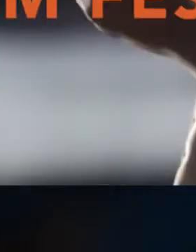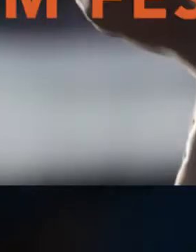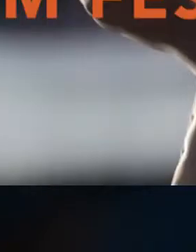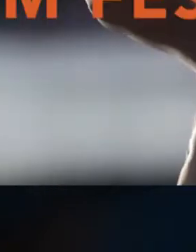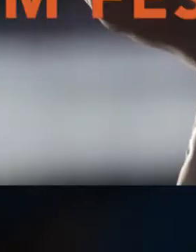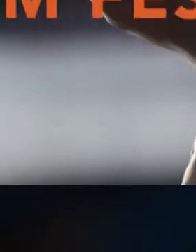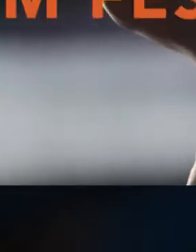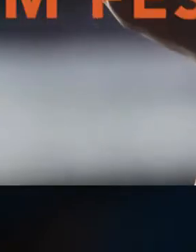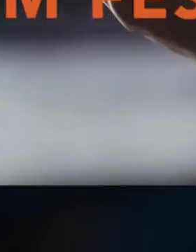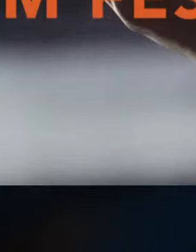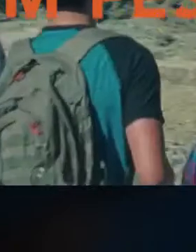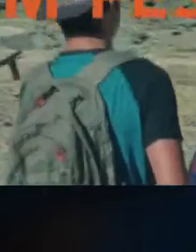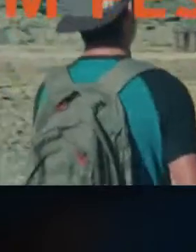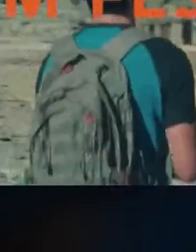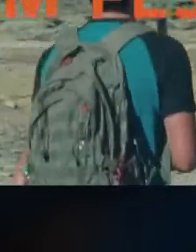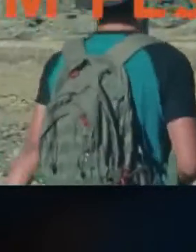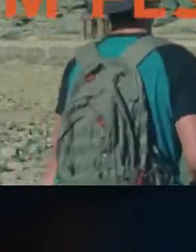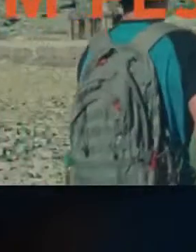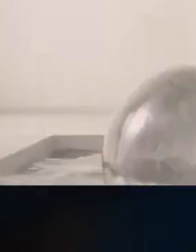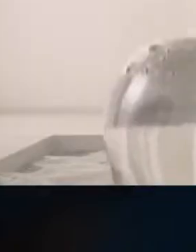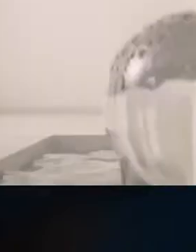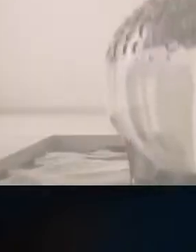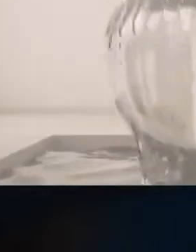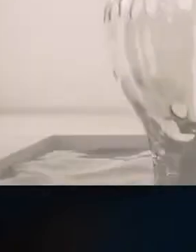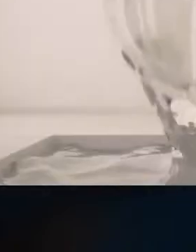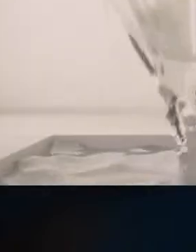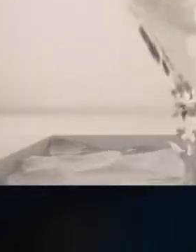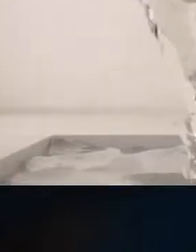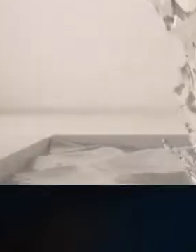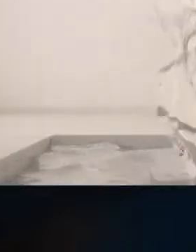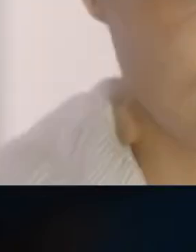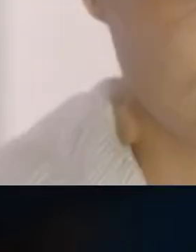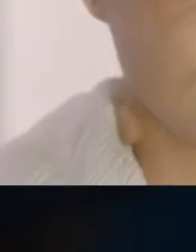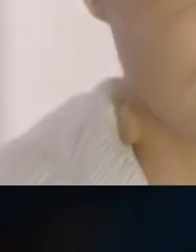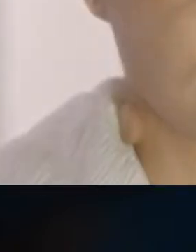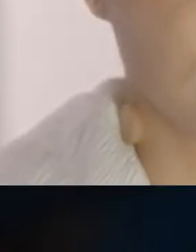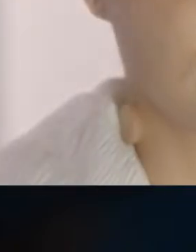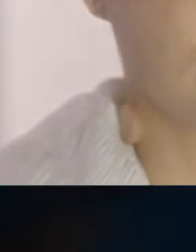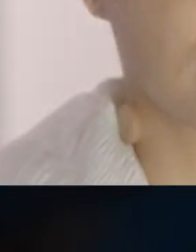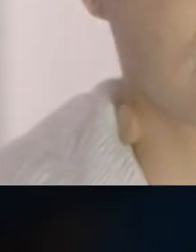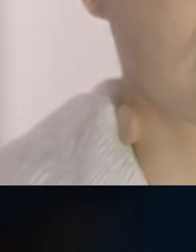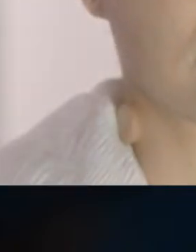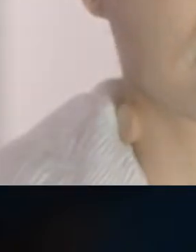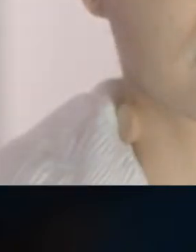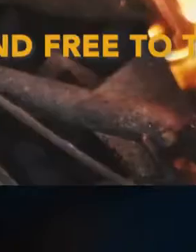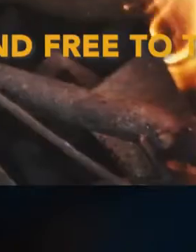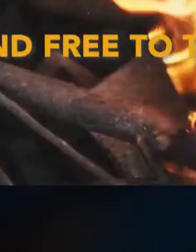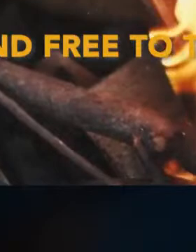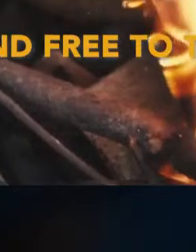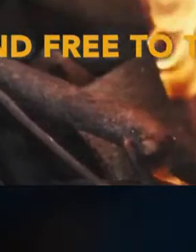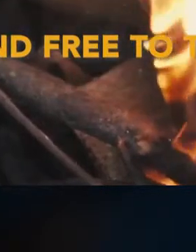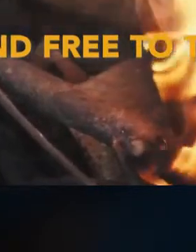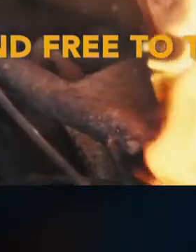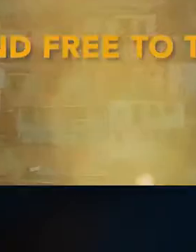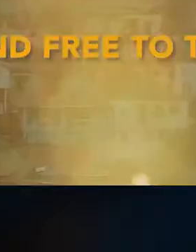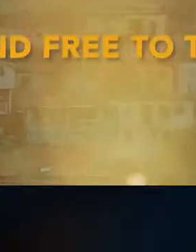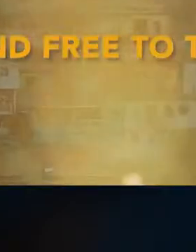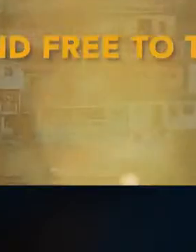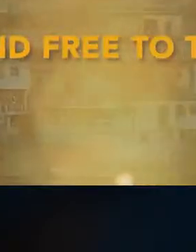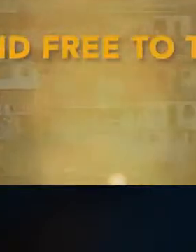ni mala jule, ispalanker, ni matate kuyu, la coca chawet, junkah mulois, mukah